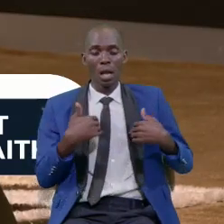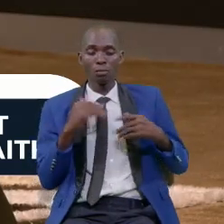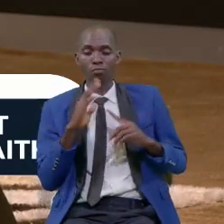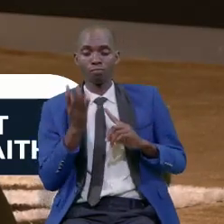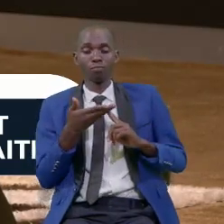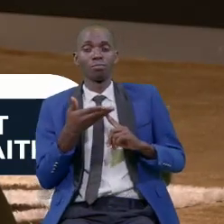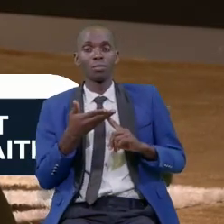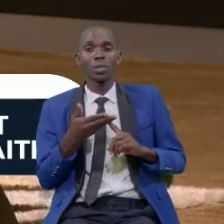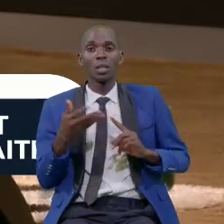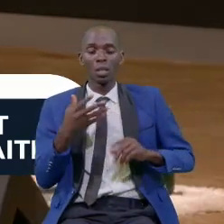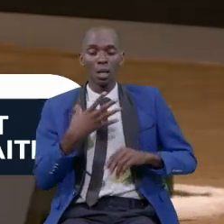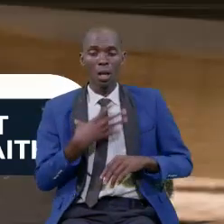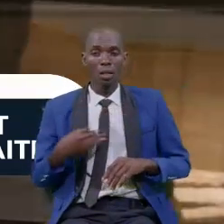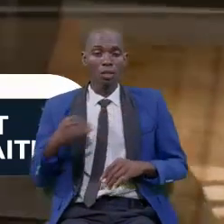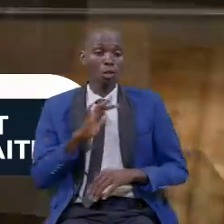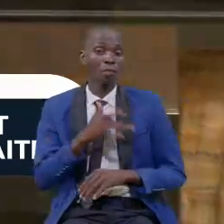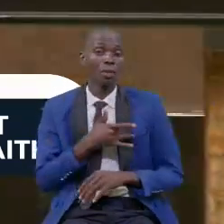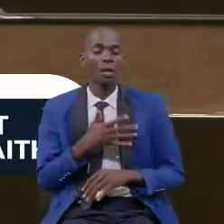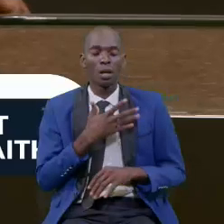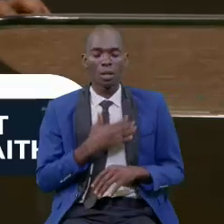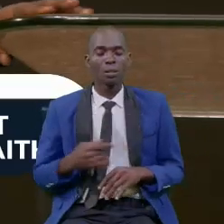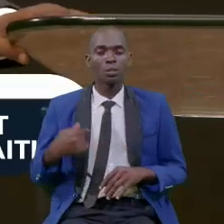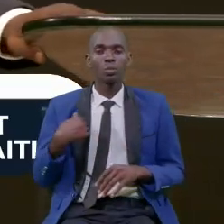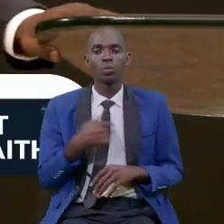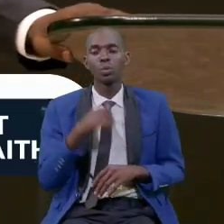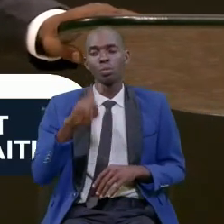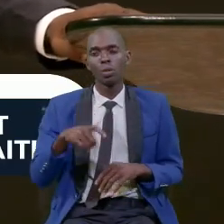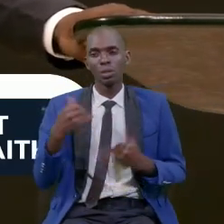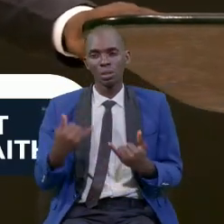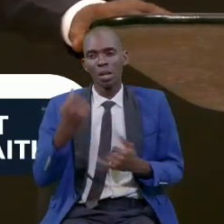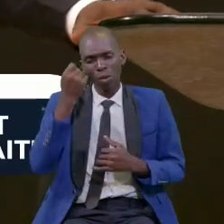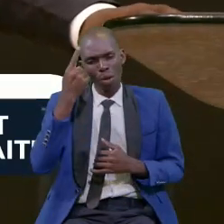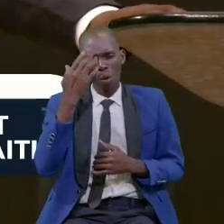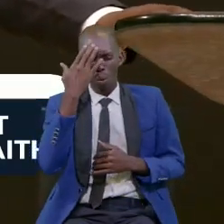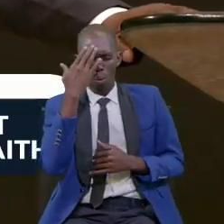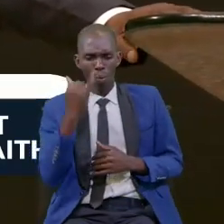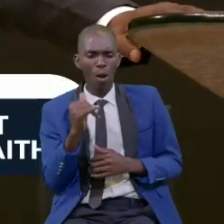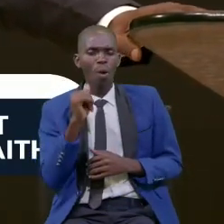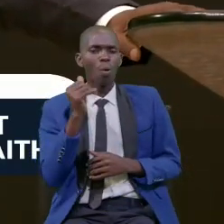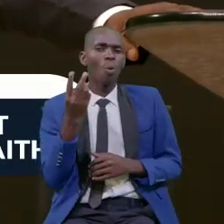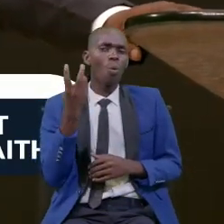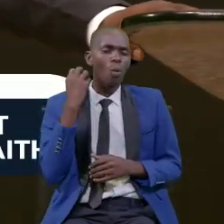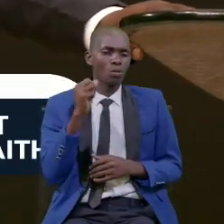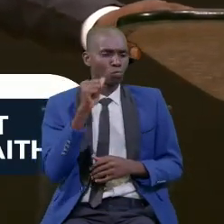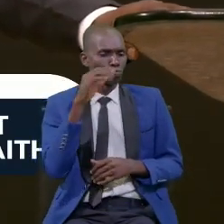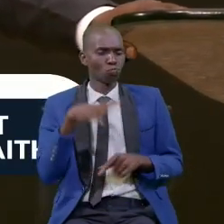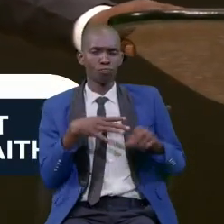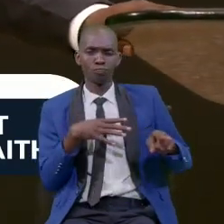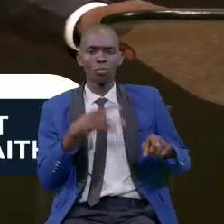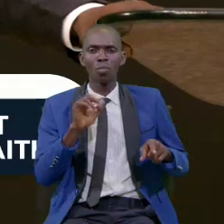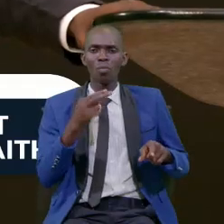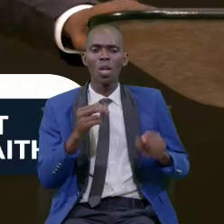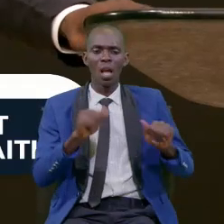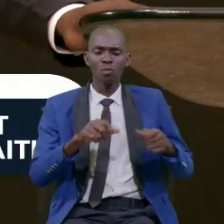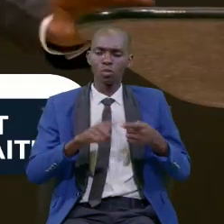now need to understand why she could escape the condemnation. And